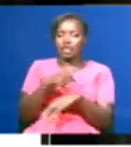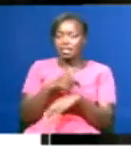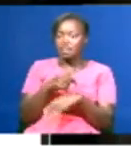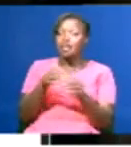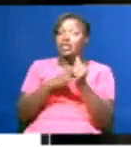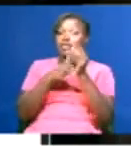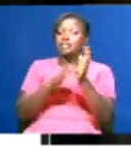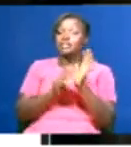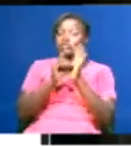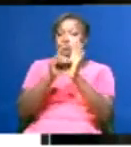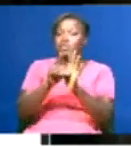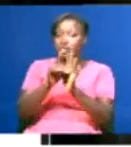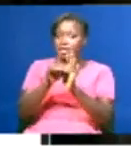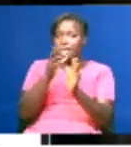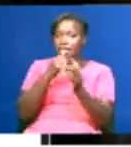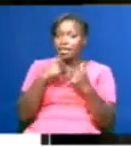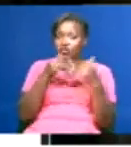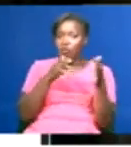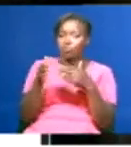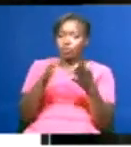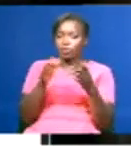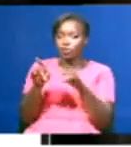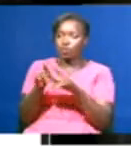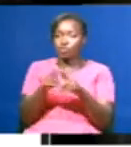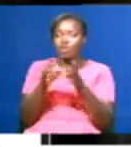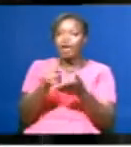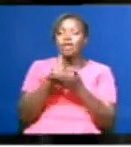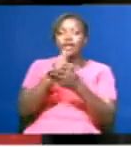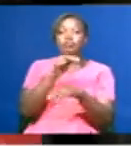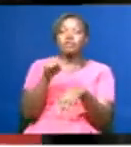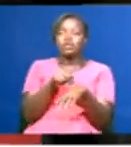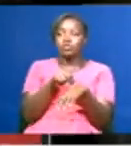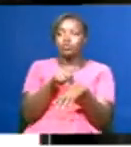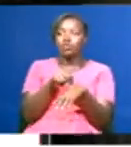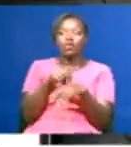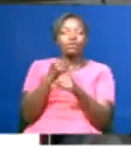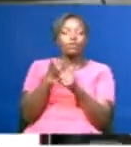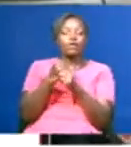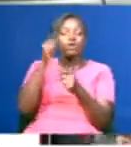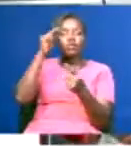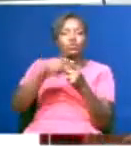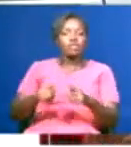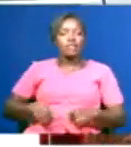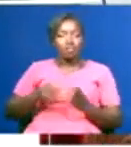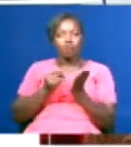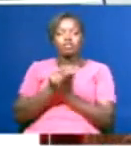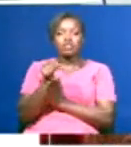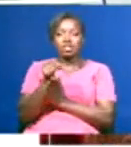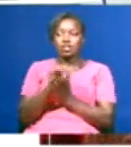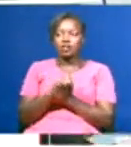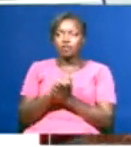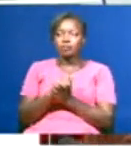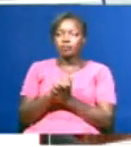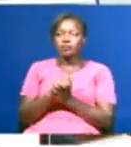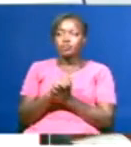demonstrate and have opportunity to also help the nation to move towards a life of integrity. So Oginde, who is